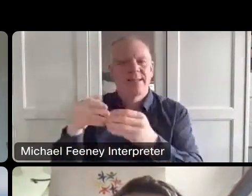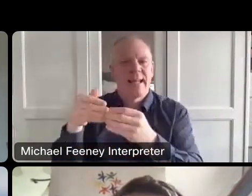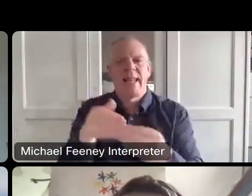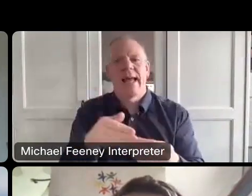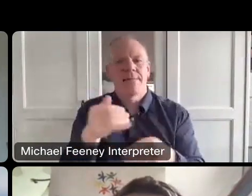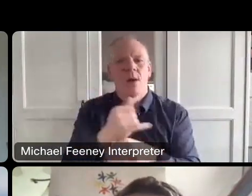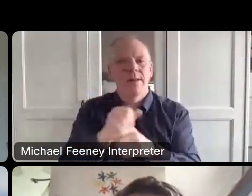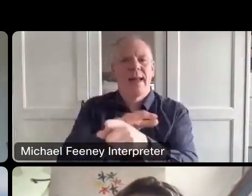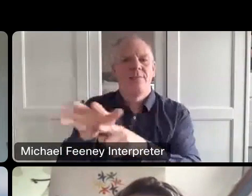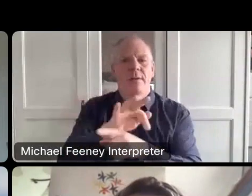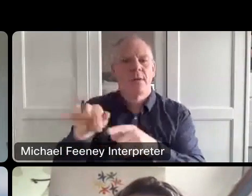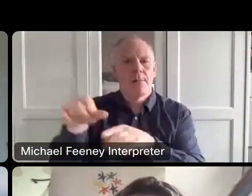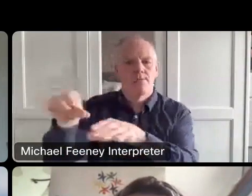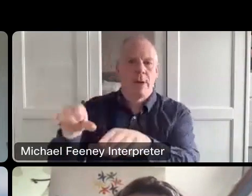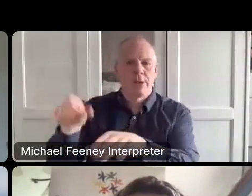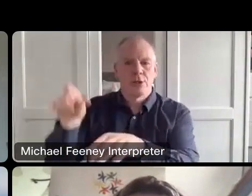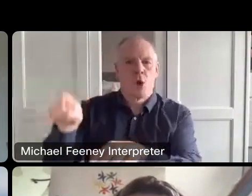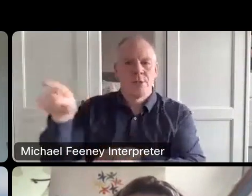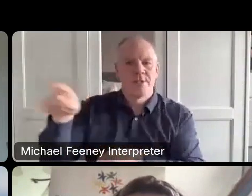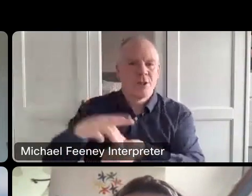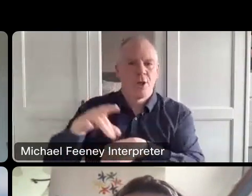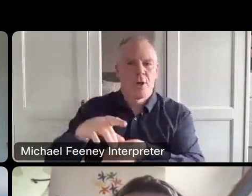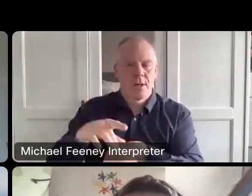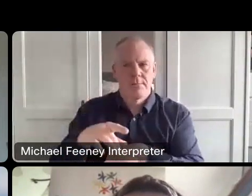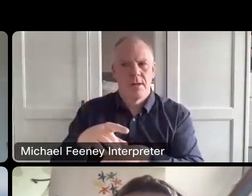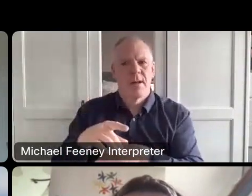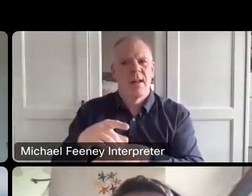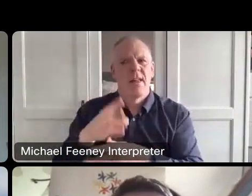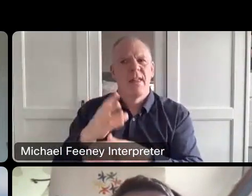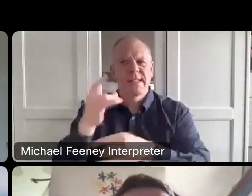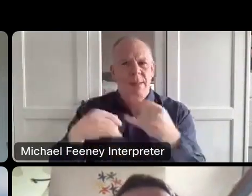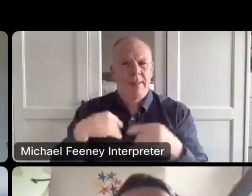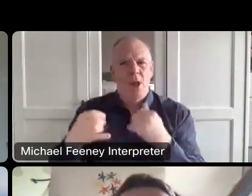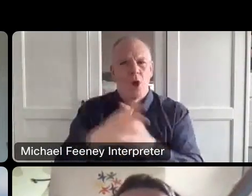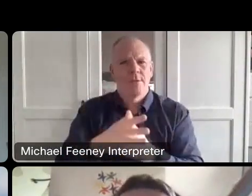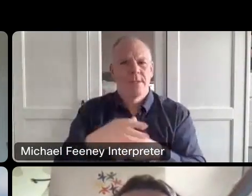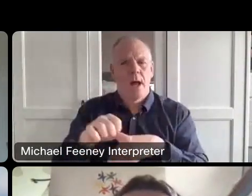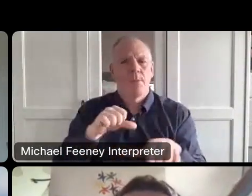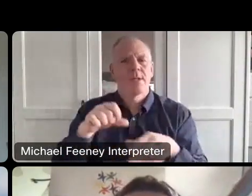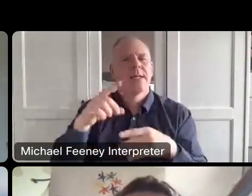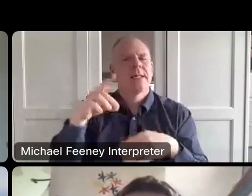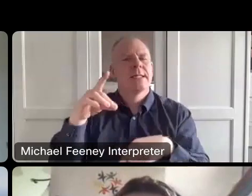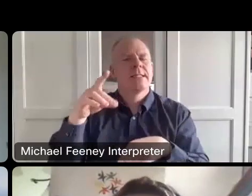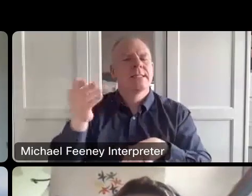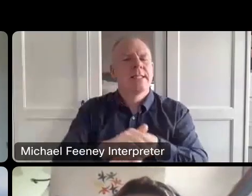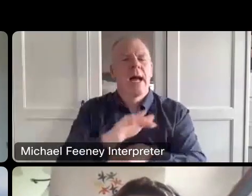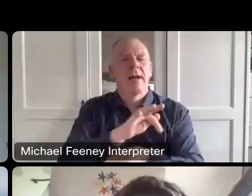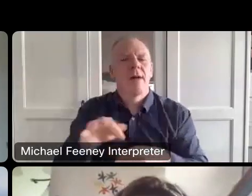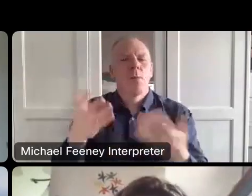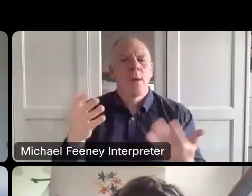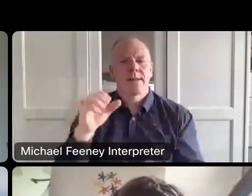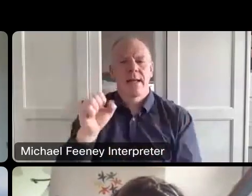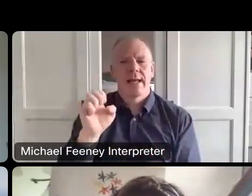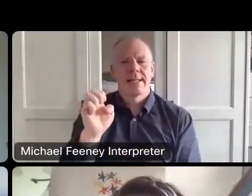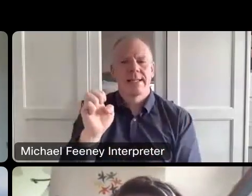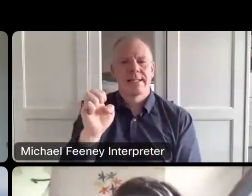the operating surgeon, whereas there were things that happened in Tony's operation, like, you know, Tony died of sepsis. He didn't have sepsis going into